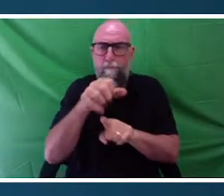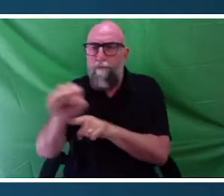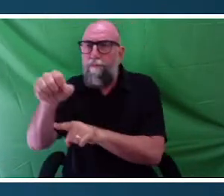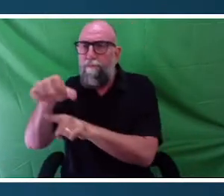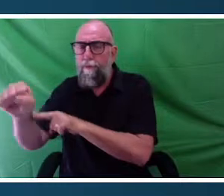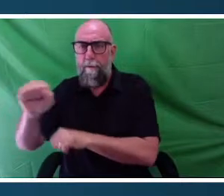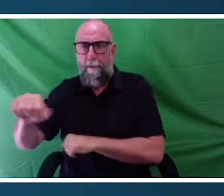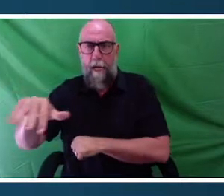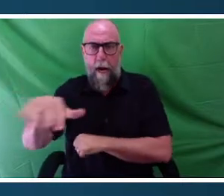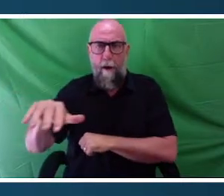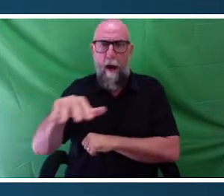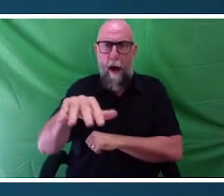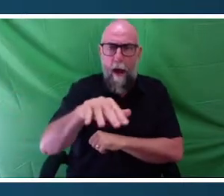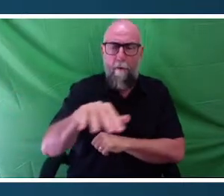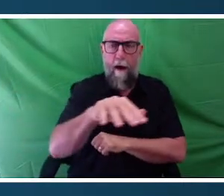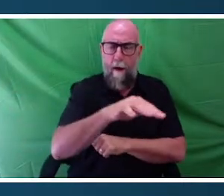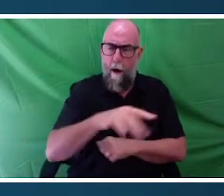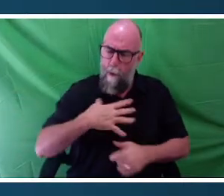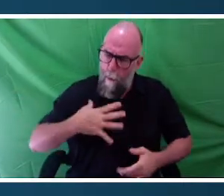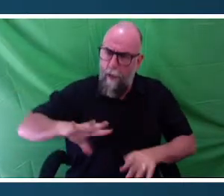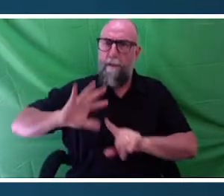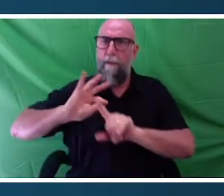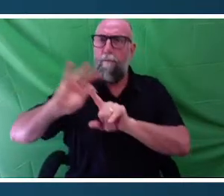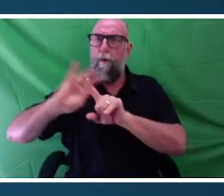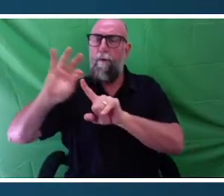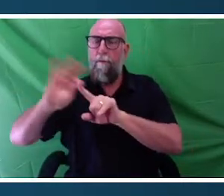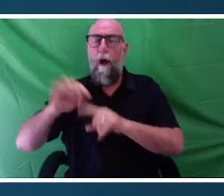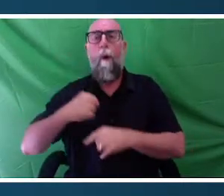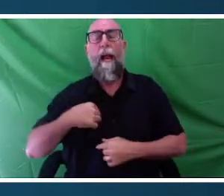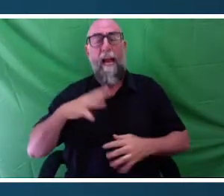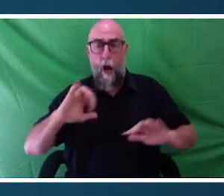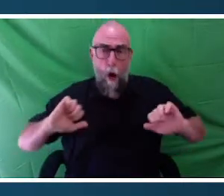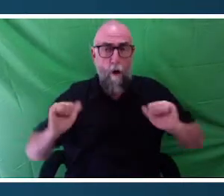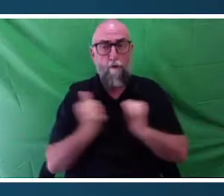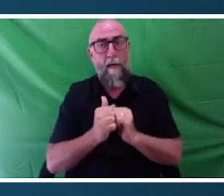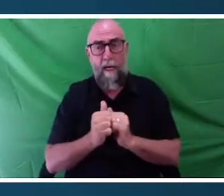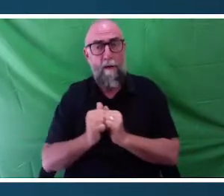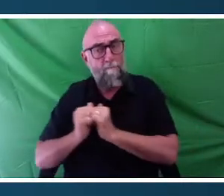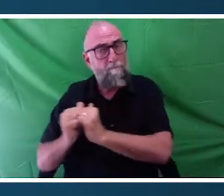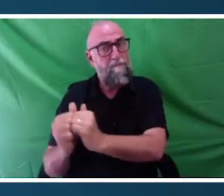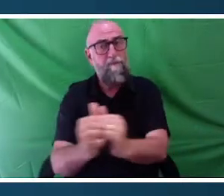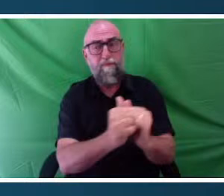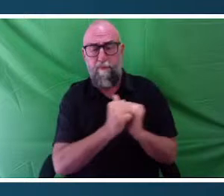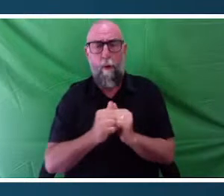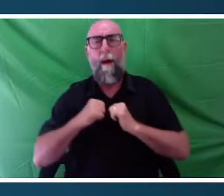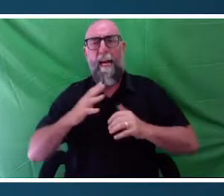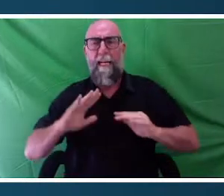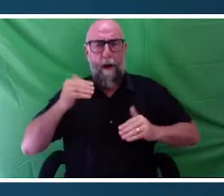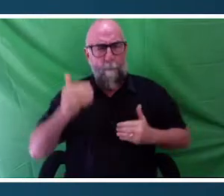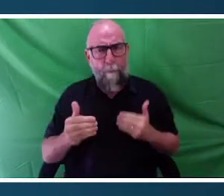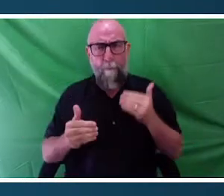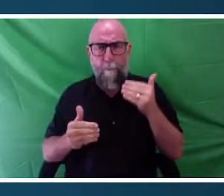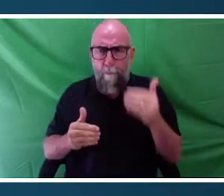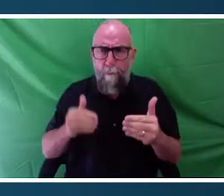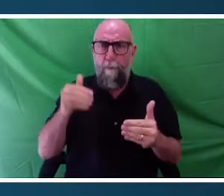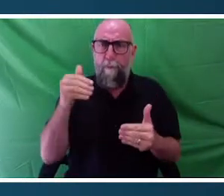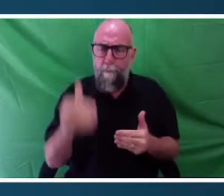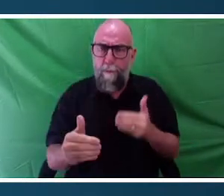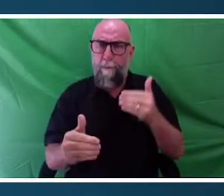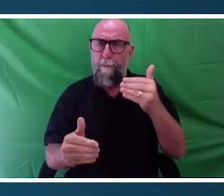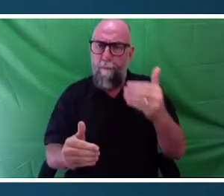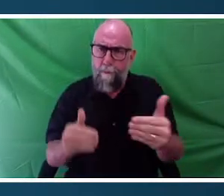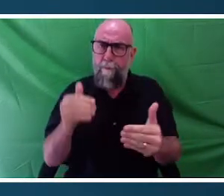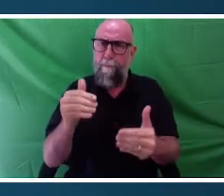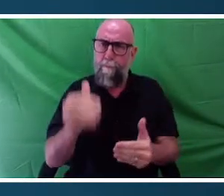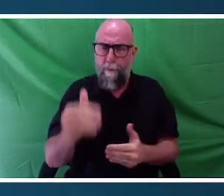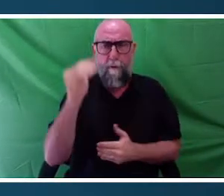The consensus is clear. We need to keep moving forward. Yet, given today's global challenges, the